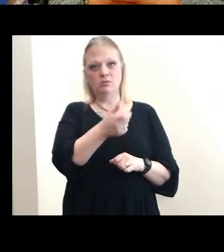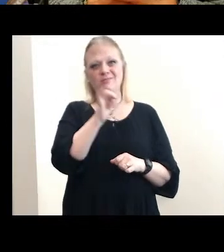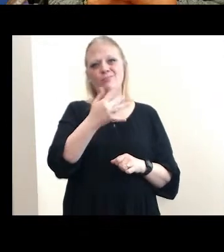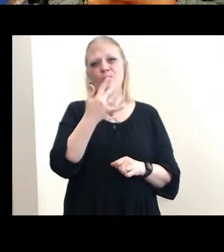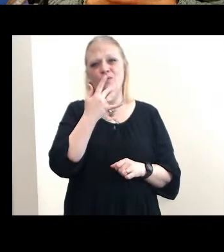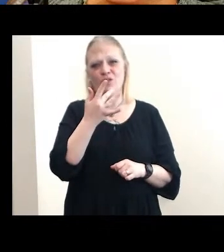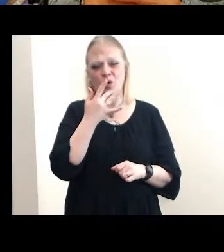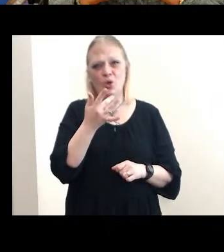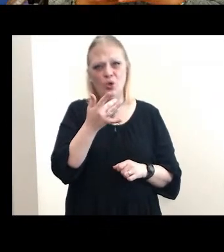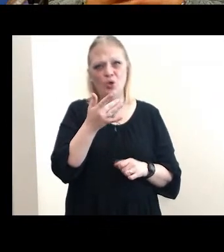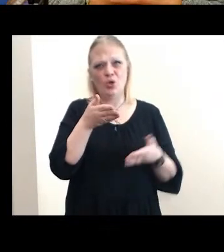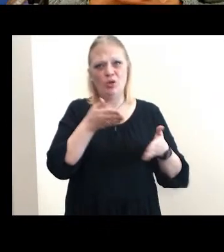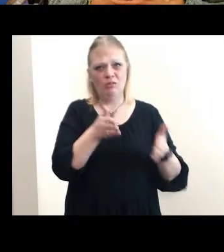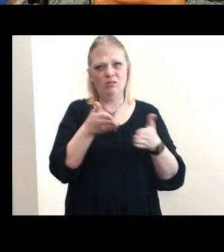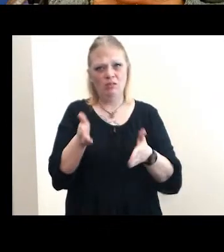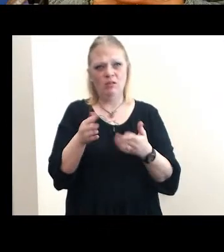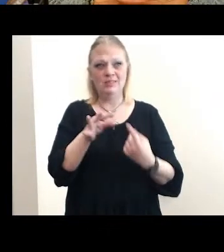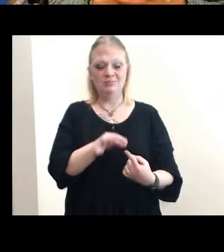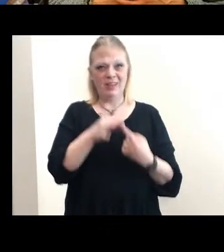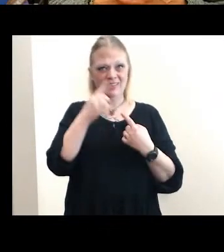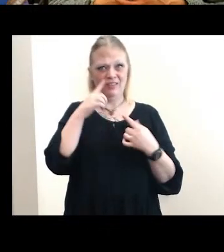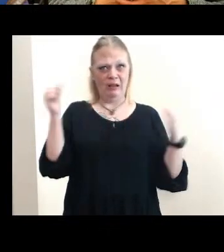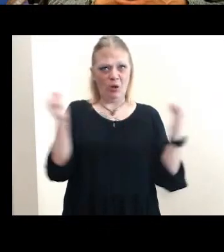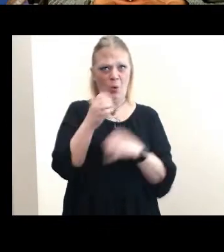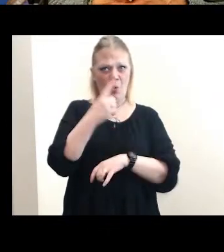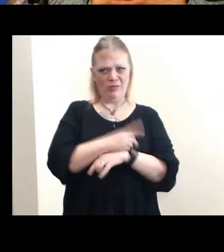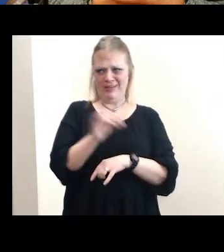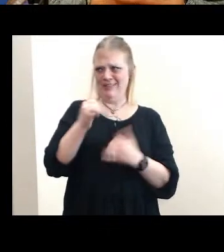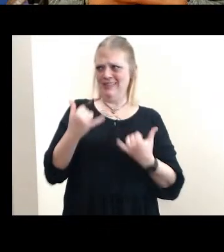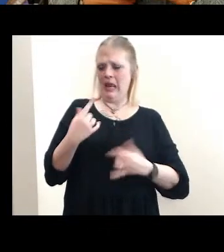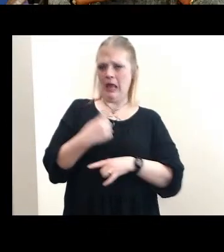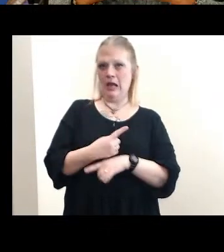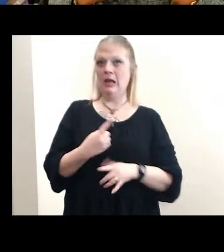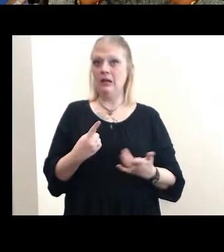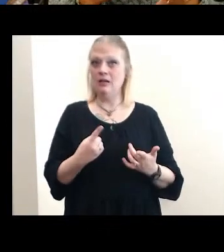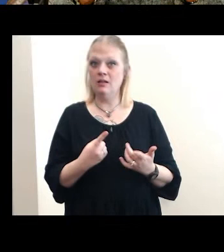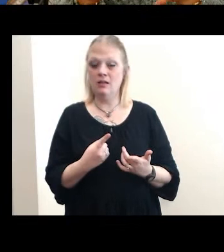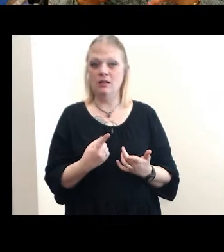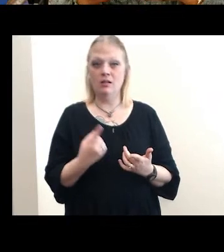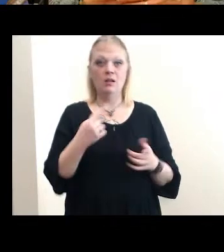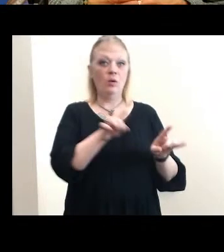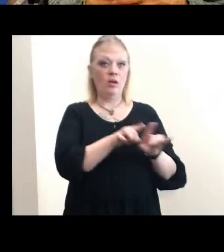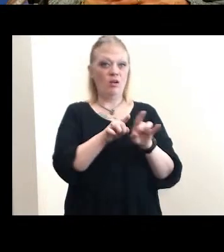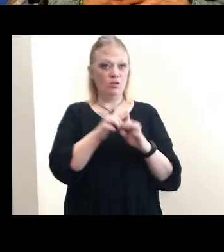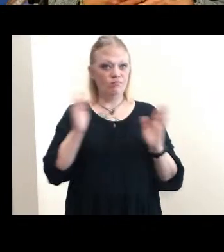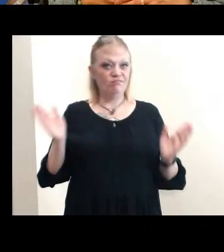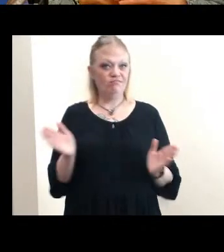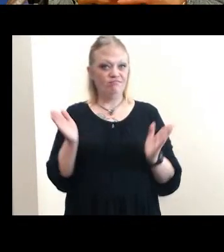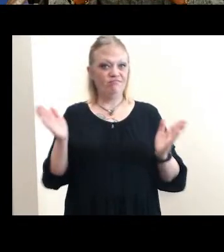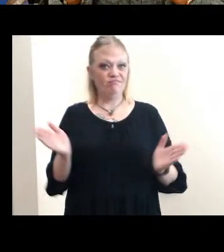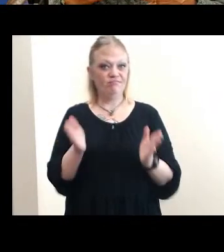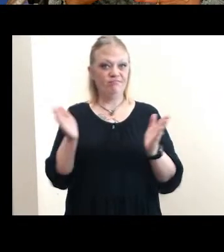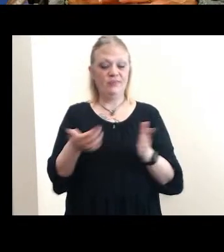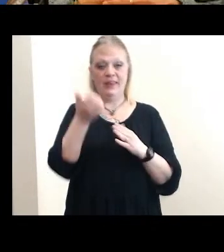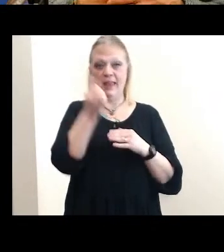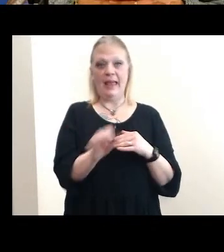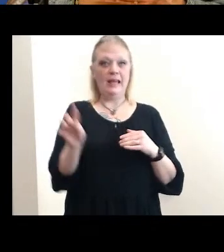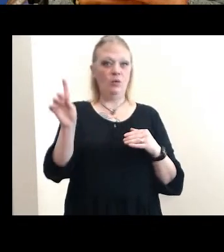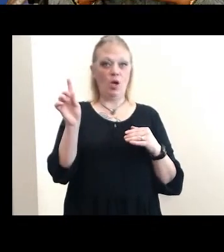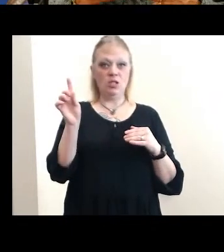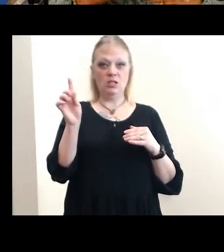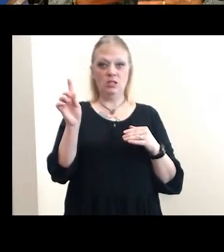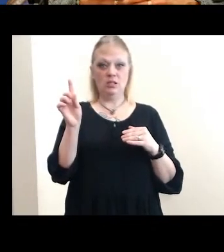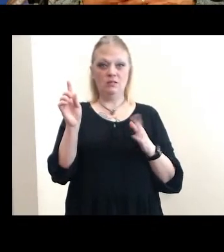preferred mechanism, especially on a cold day like today. And we also are encouraging that anybody that